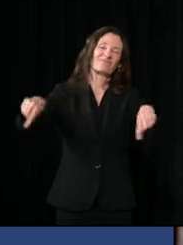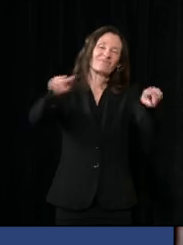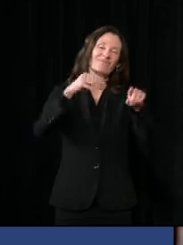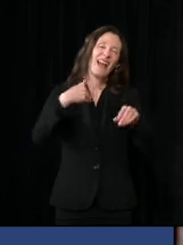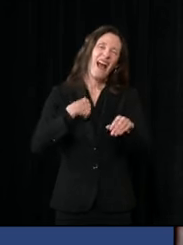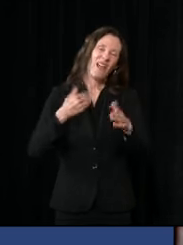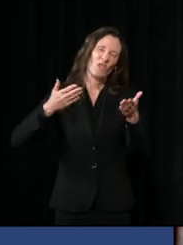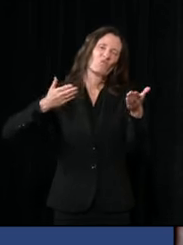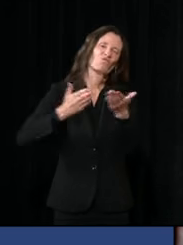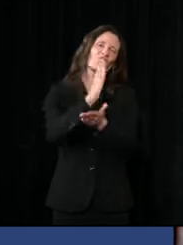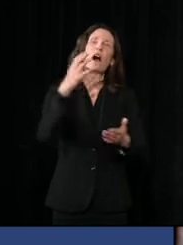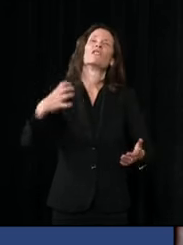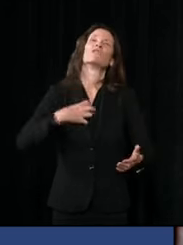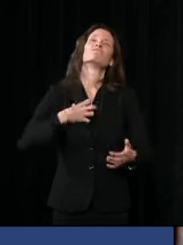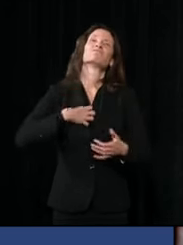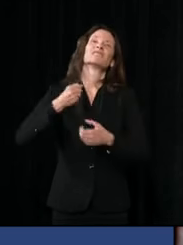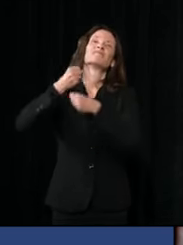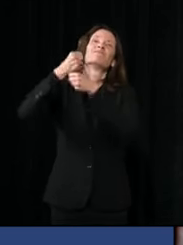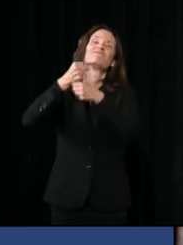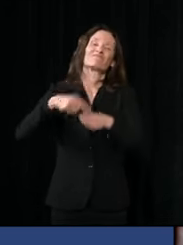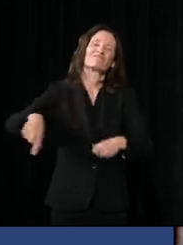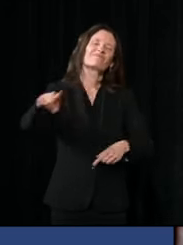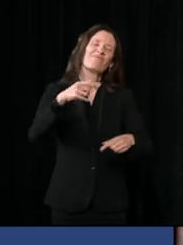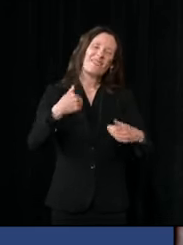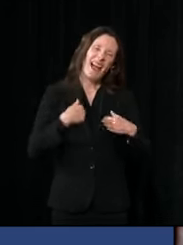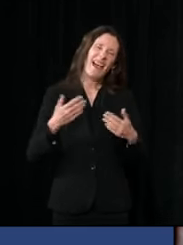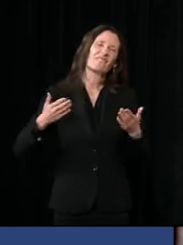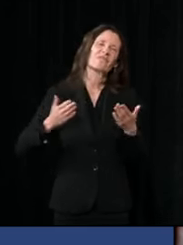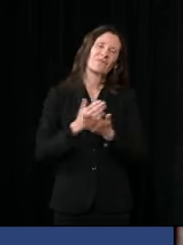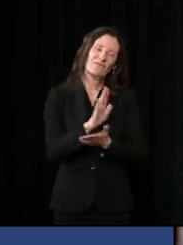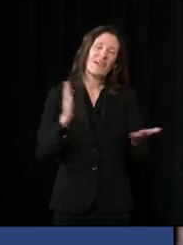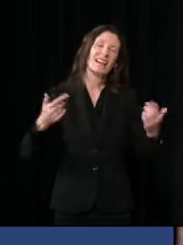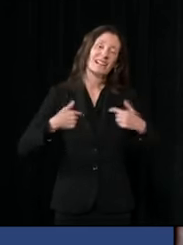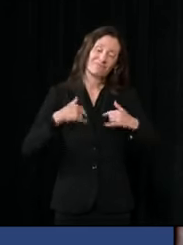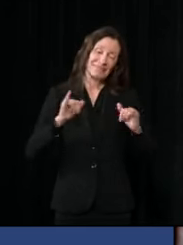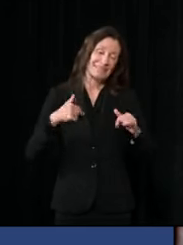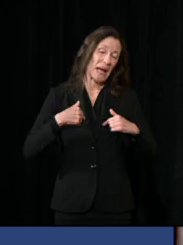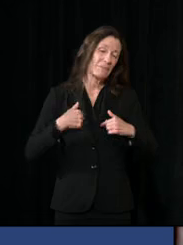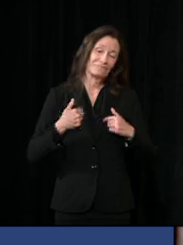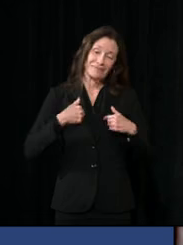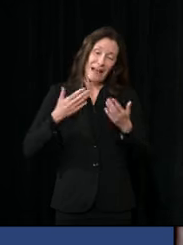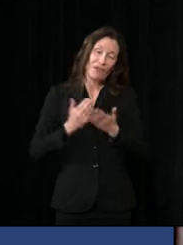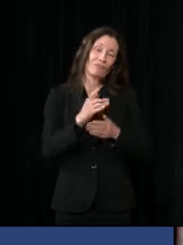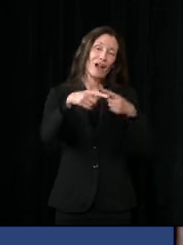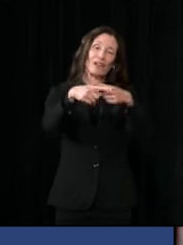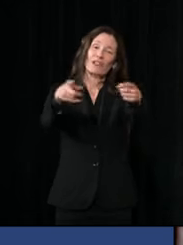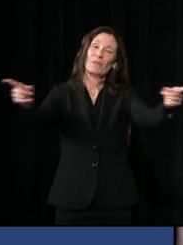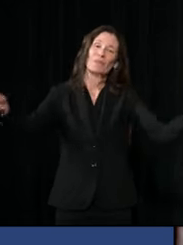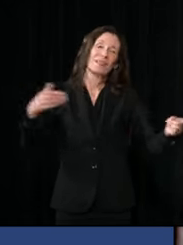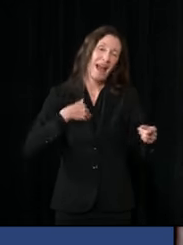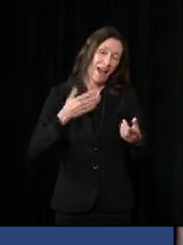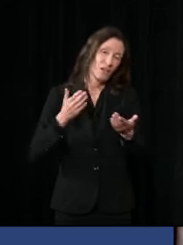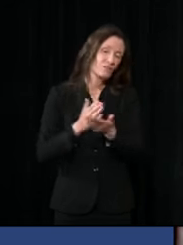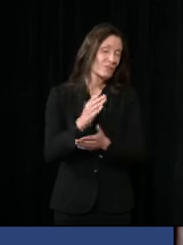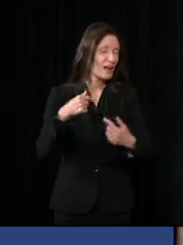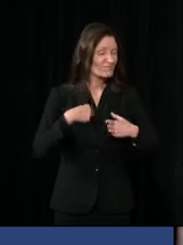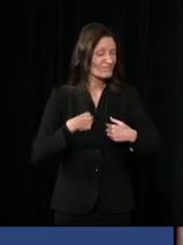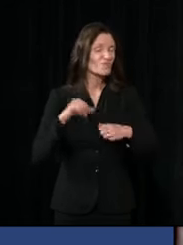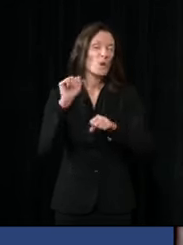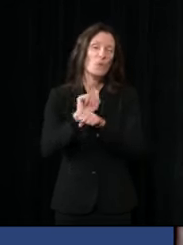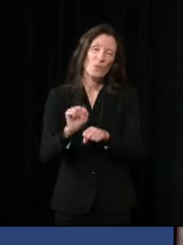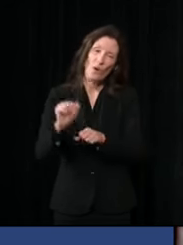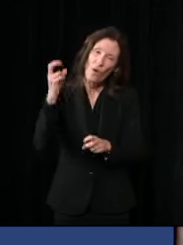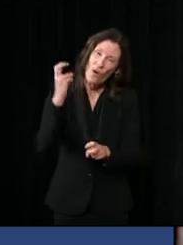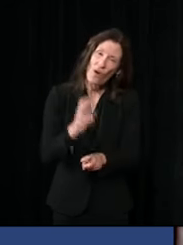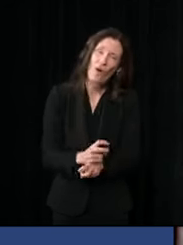reopen, and I'm included in that. So we are working, all of us, as hard as we can to make sure that we reopen as